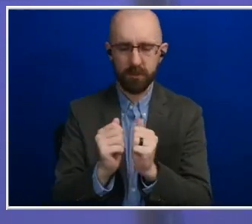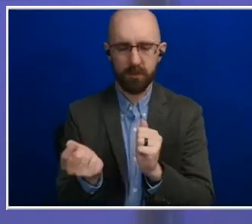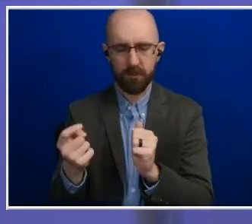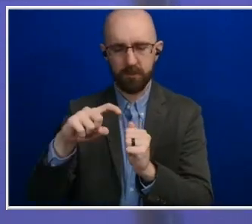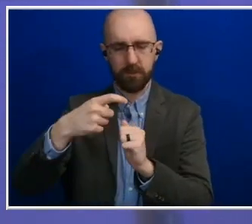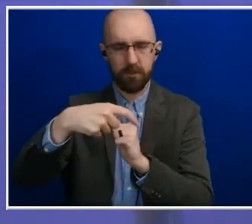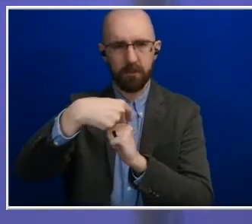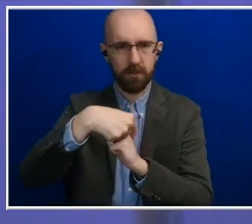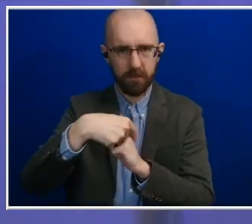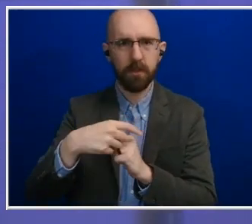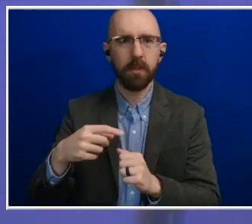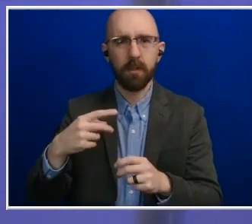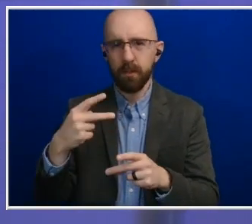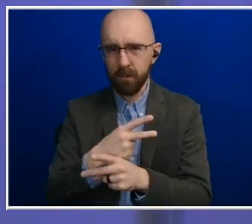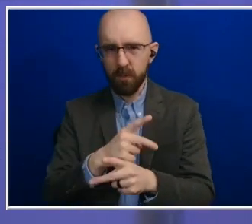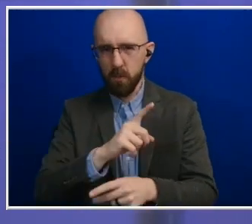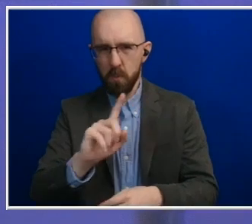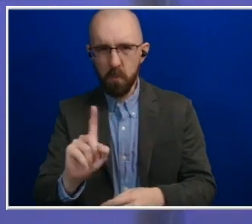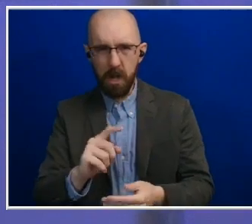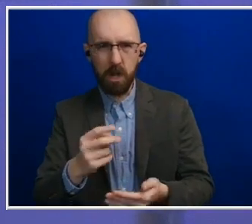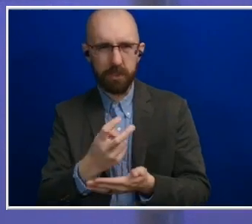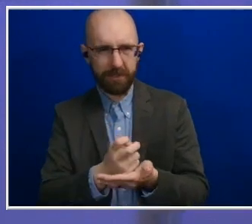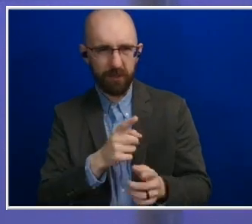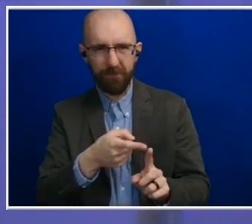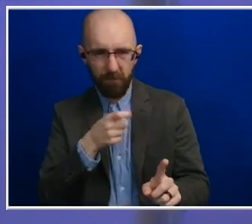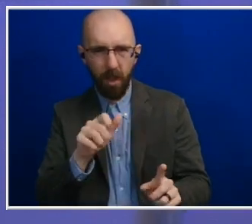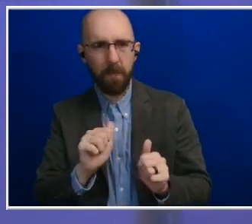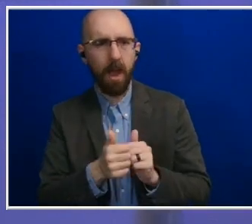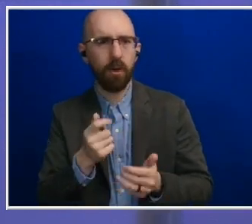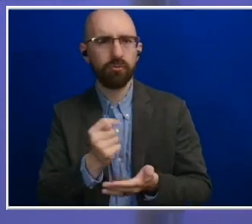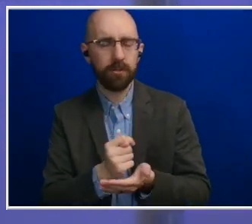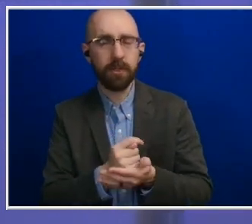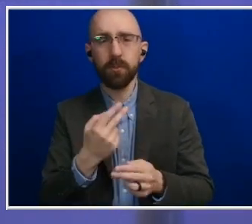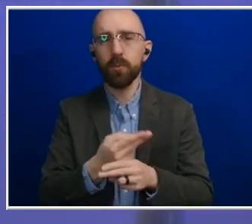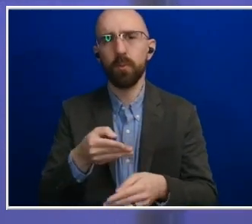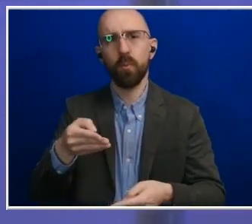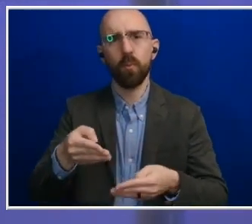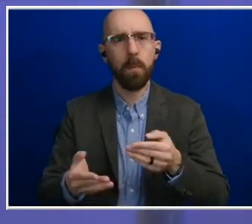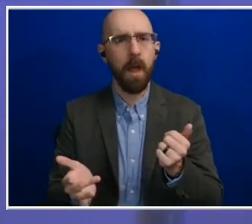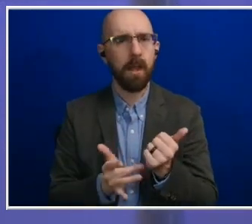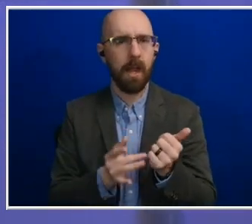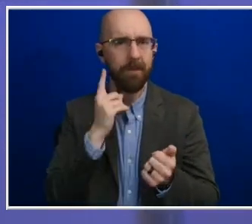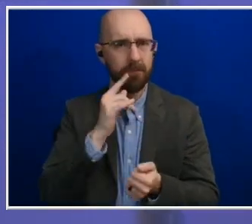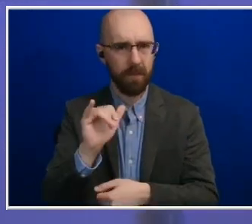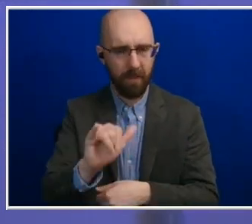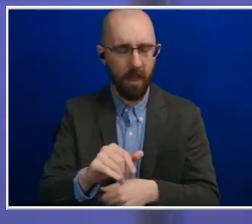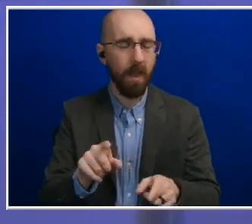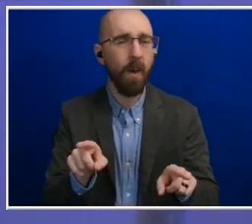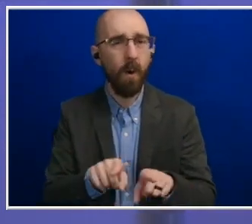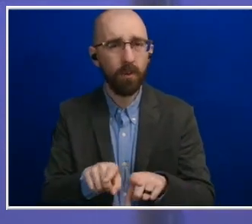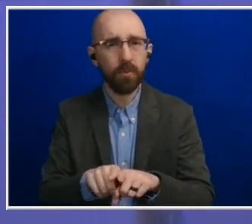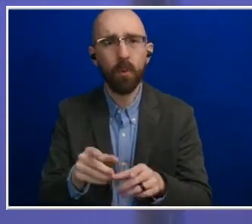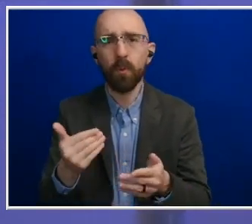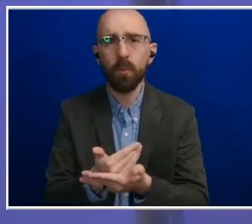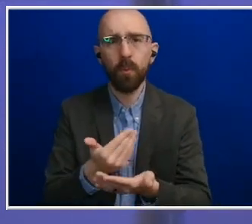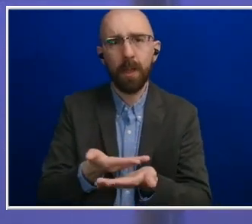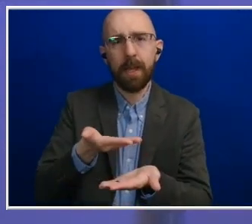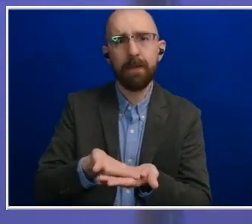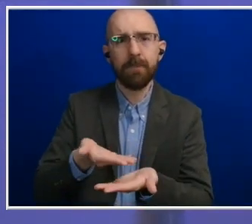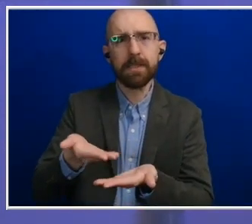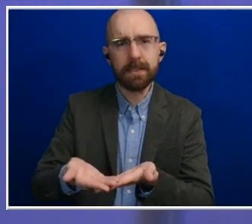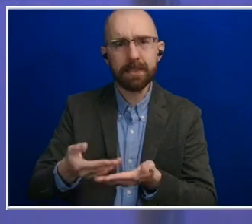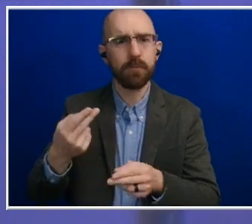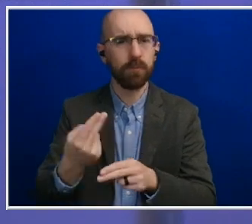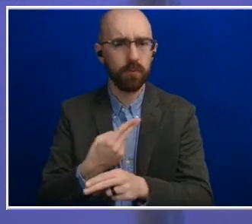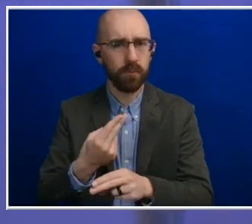them. And so we can use our robotic technologies for that. There's also been new devices that are being used that